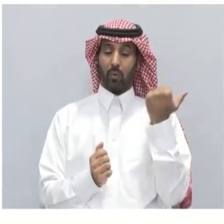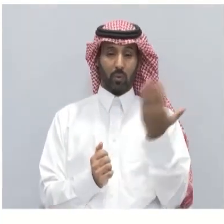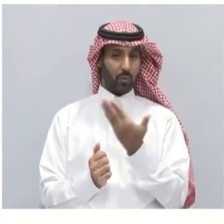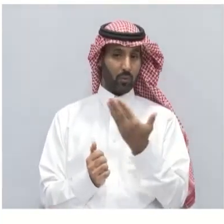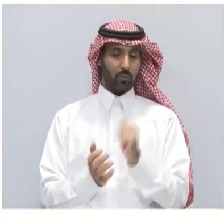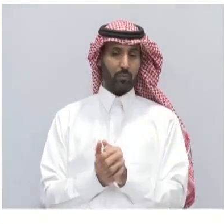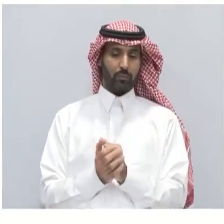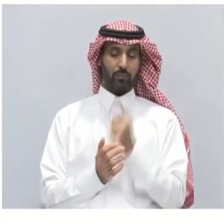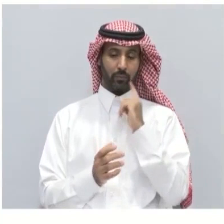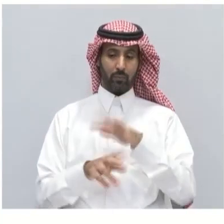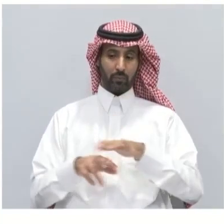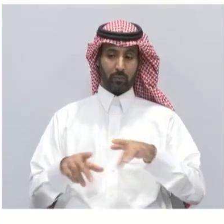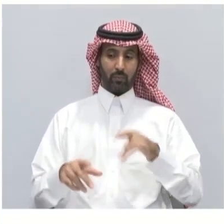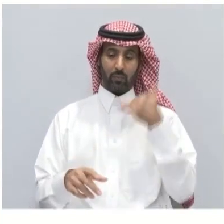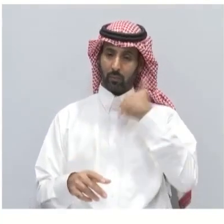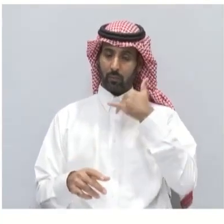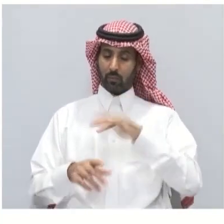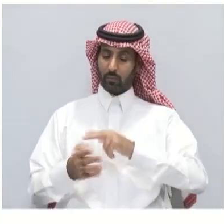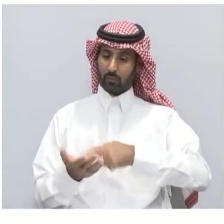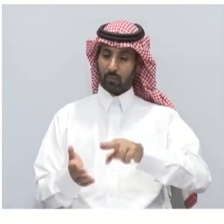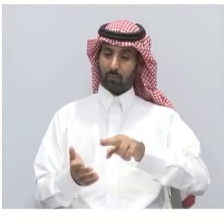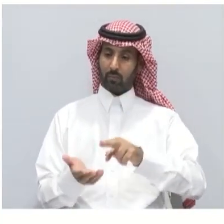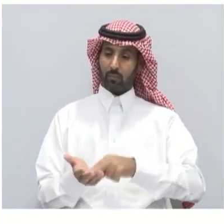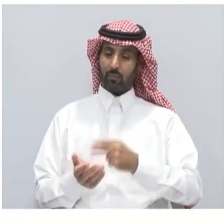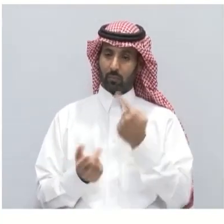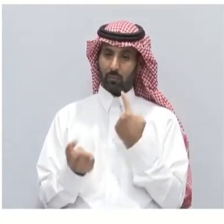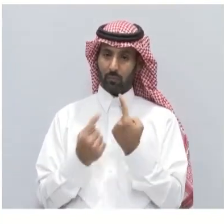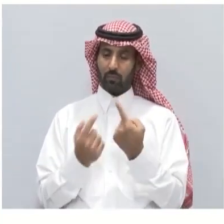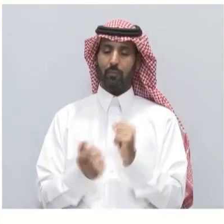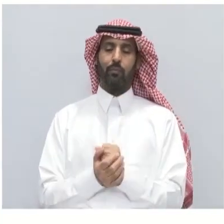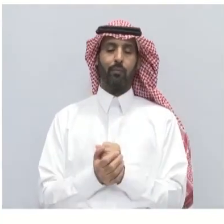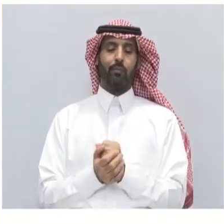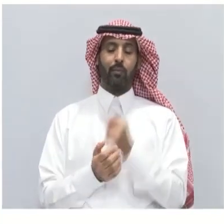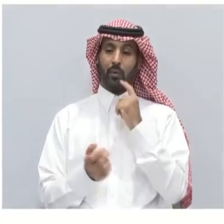articles, internet connects people.